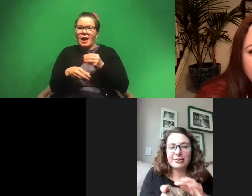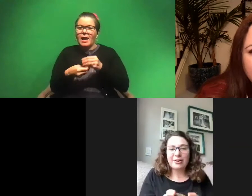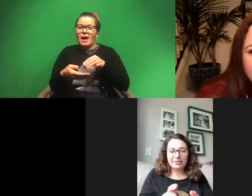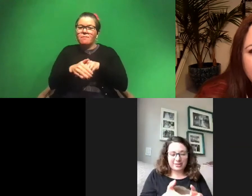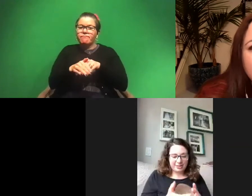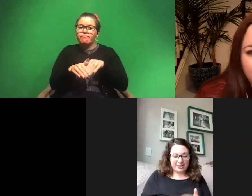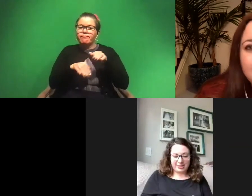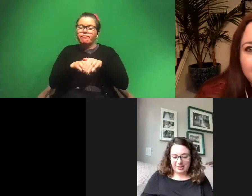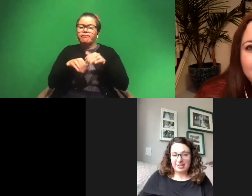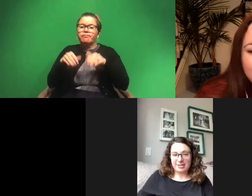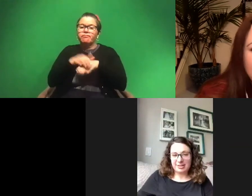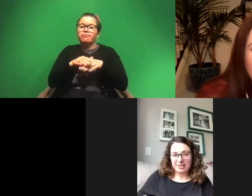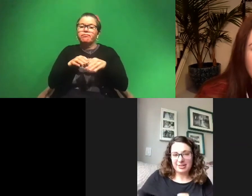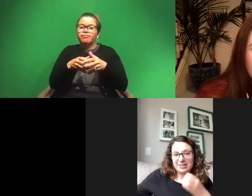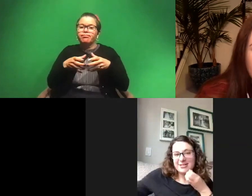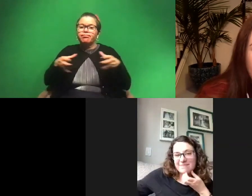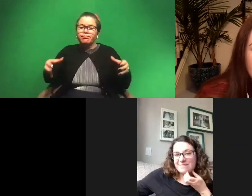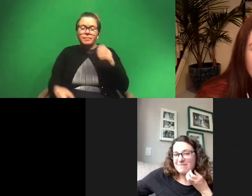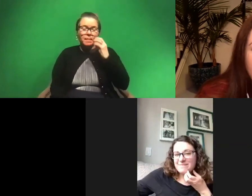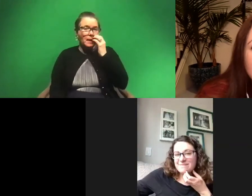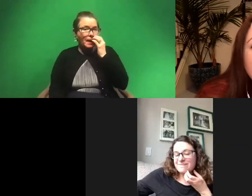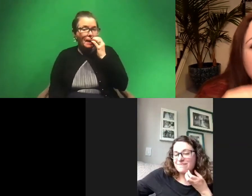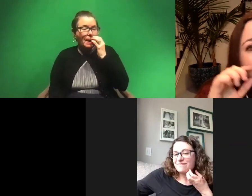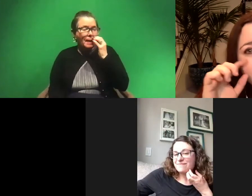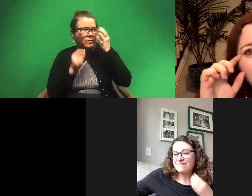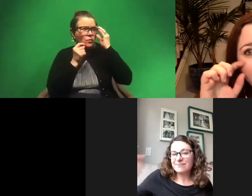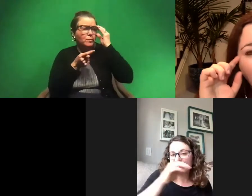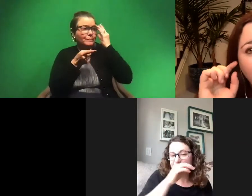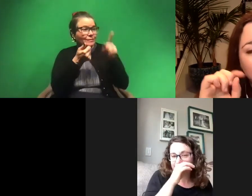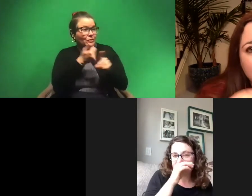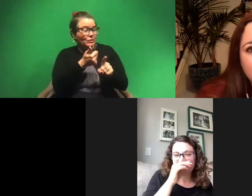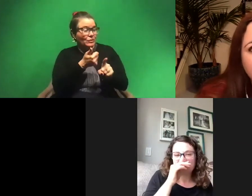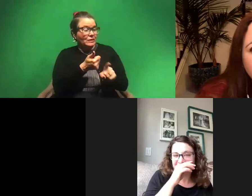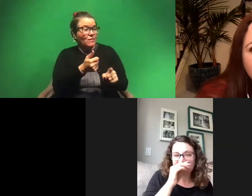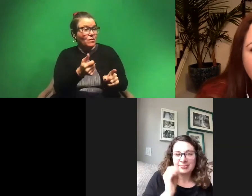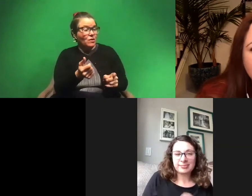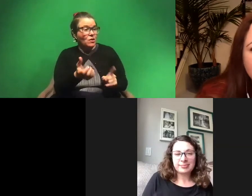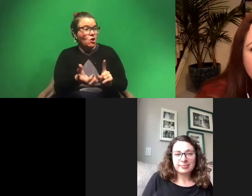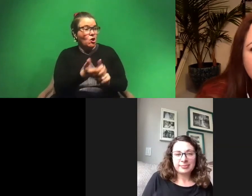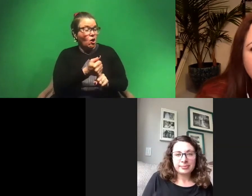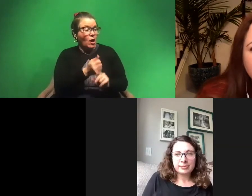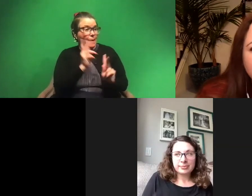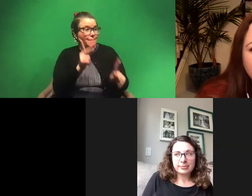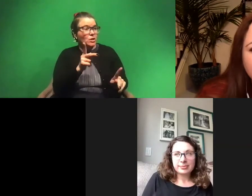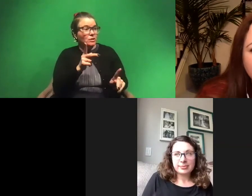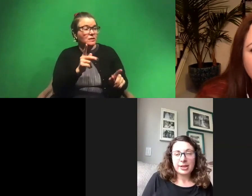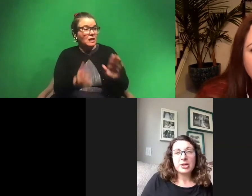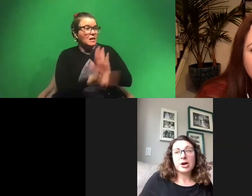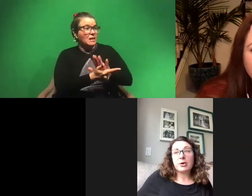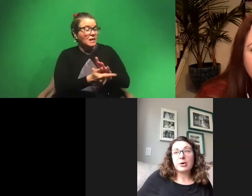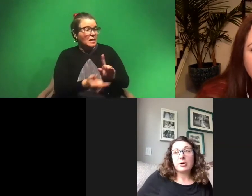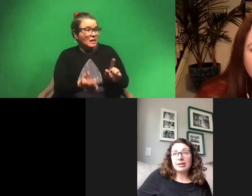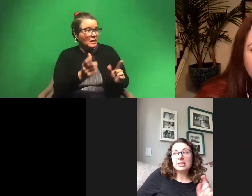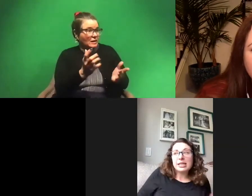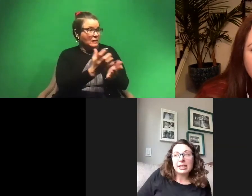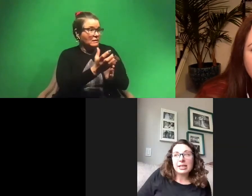grow. Cool. Have you ever personally caught a poacher of abalone? No, I've never